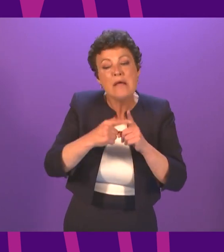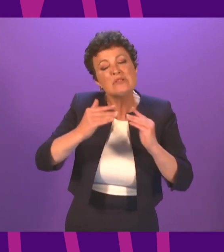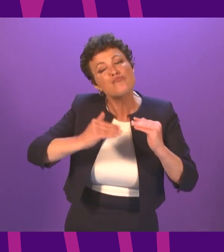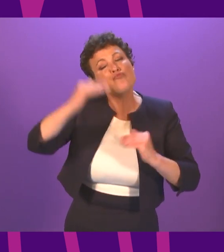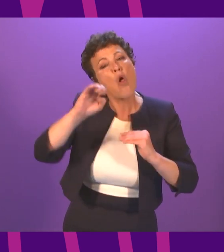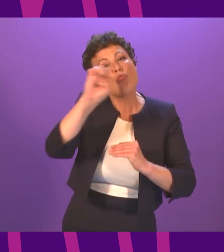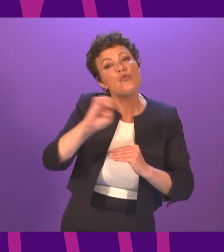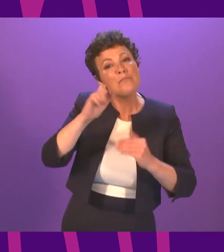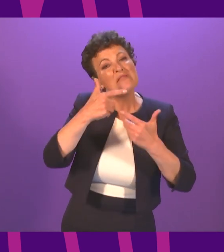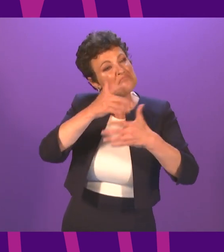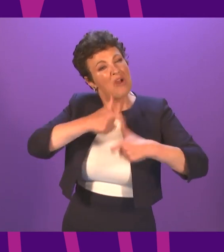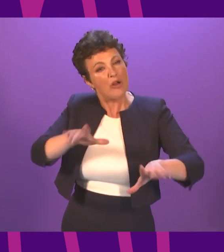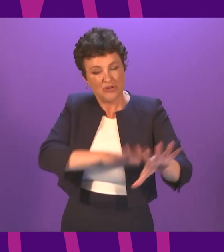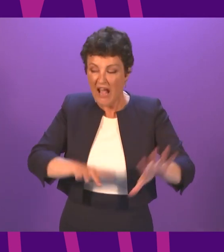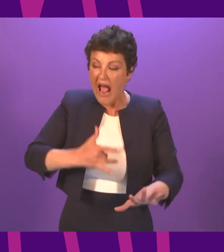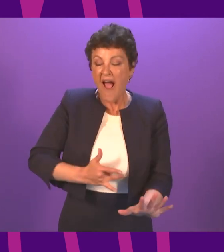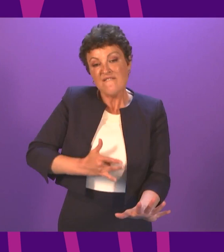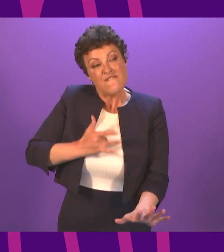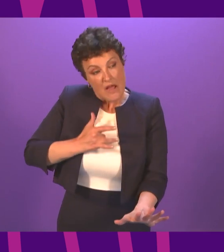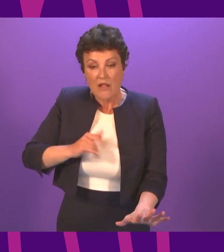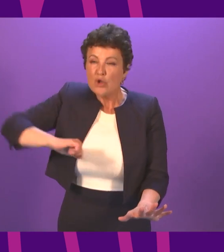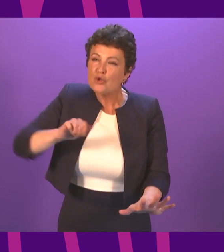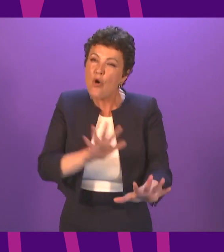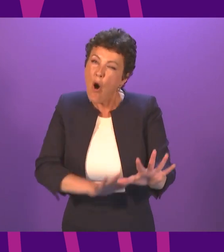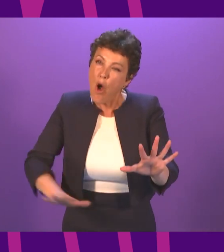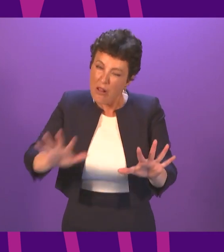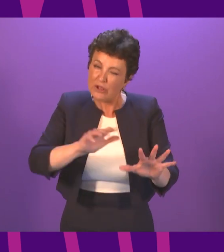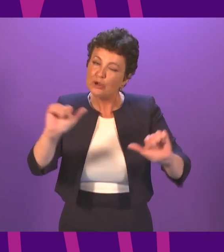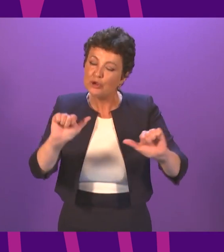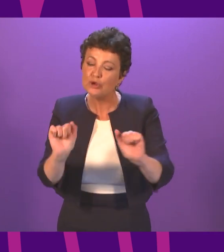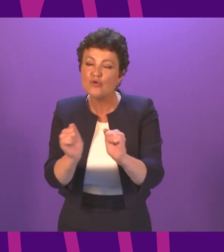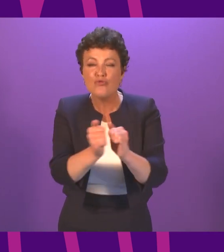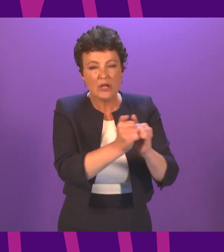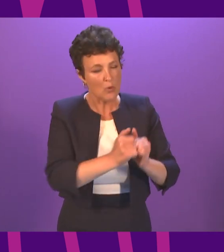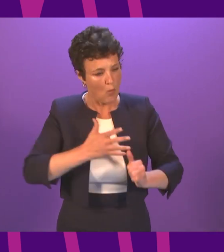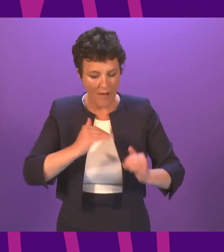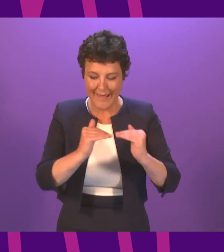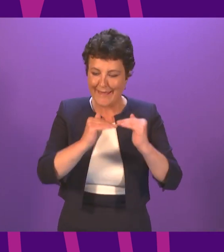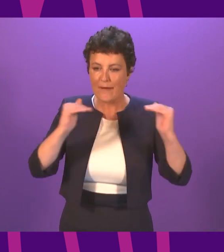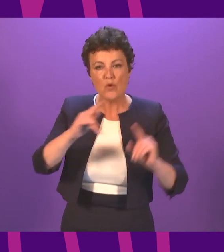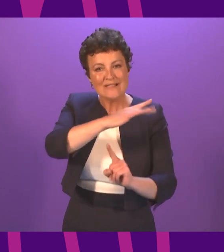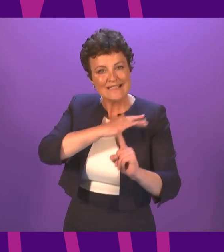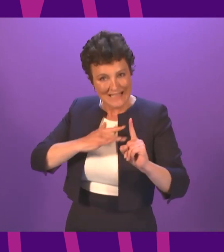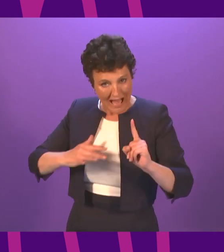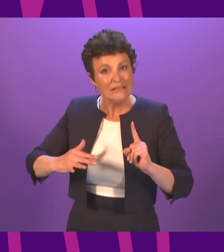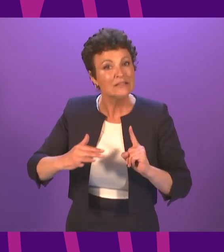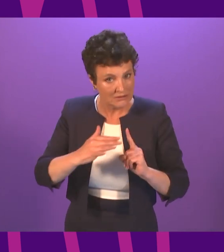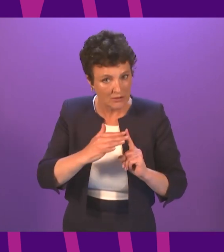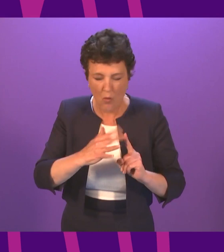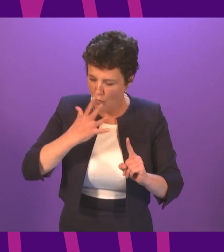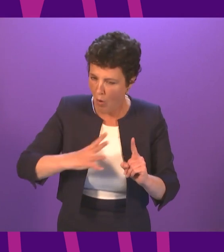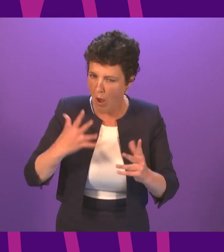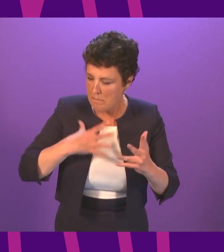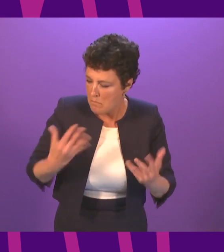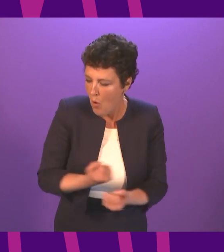there is broad agreement in Scotland about the kind of country we want to be, a more equal society with much greater